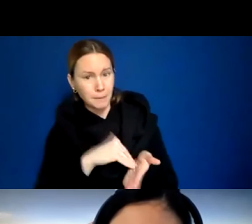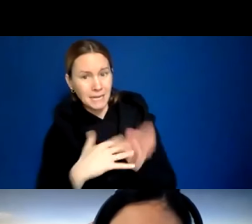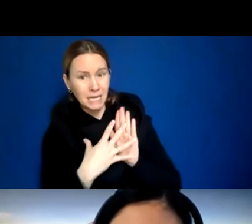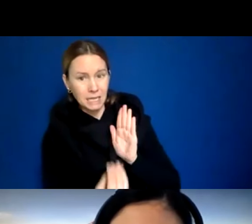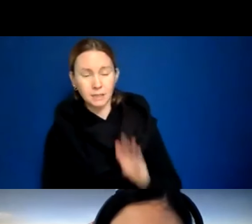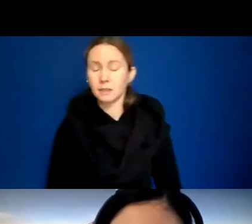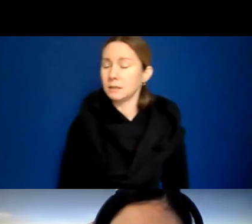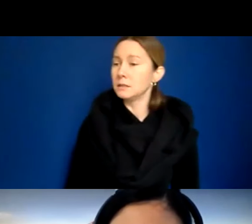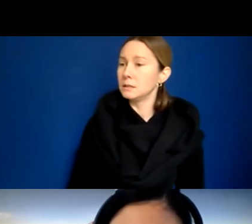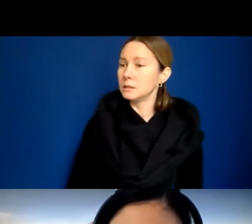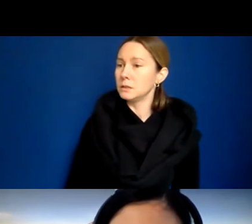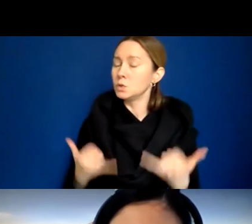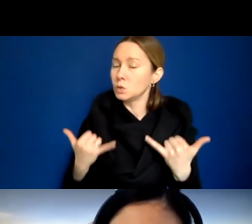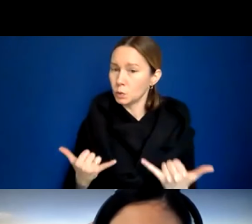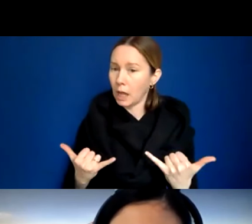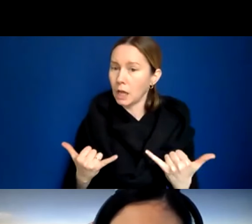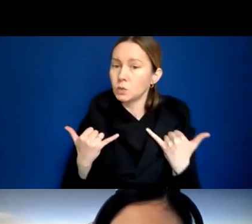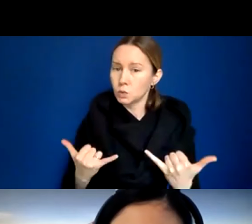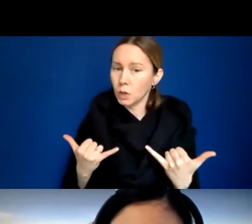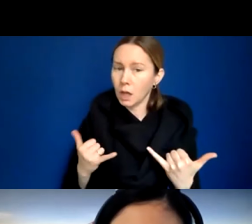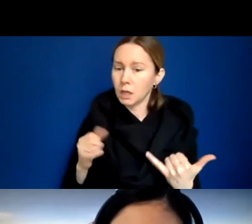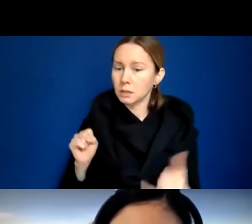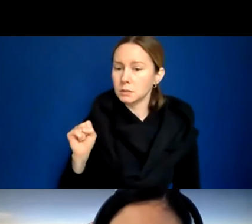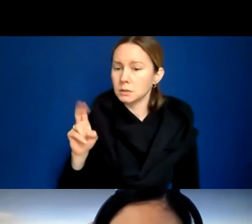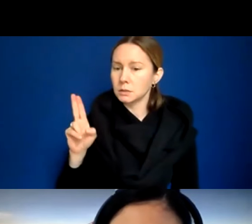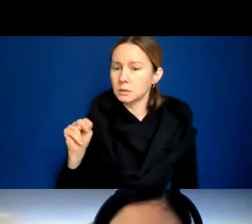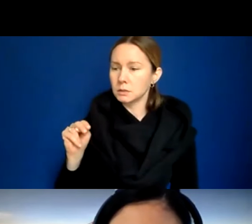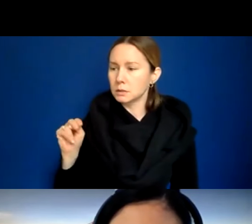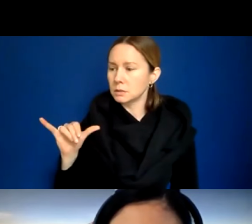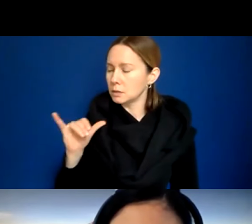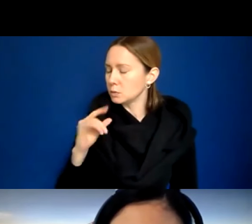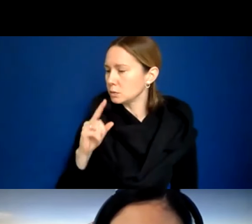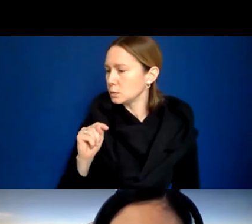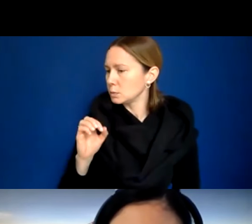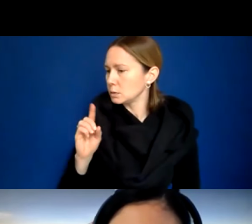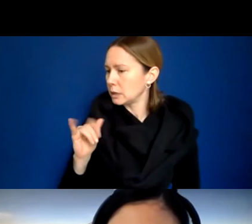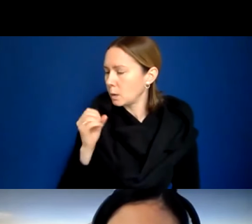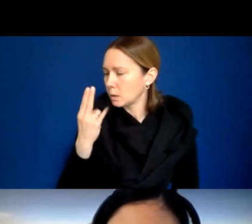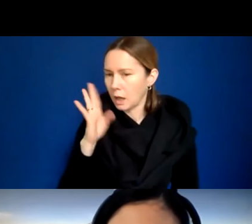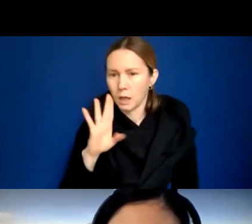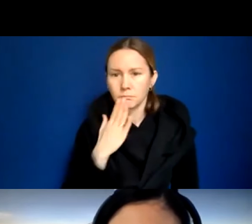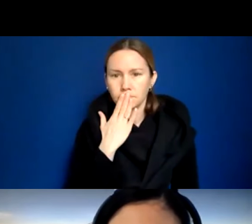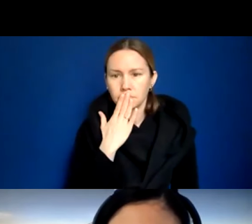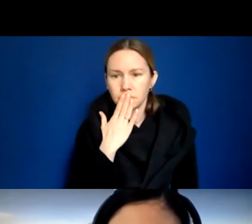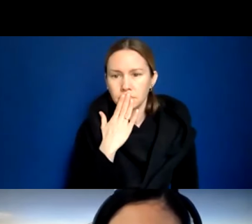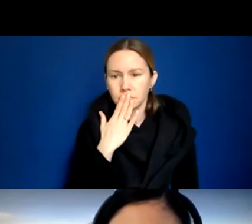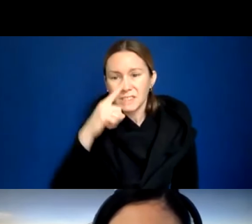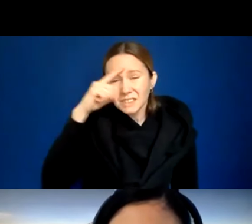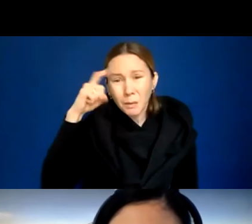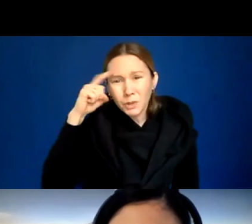it was. It said that today was a sun. Was, oh God. Summer and.